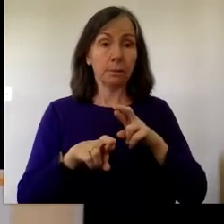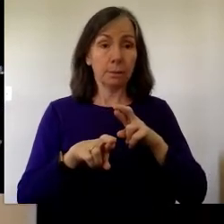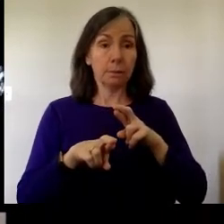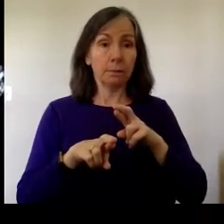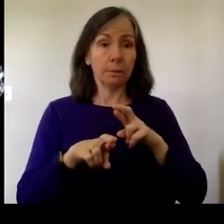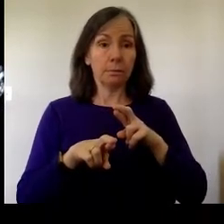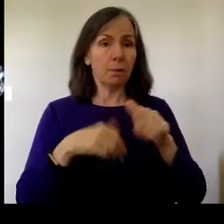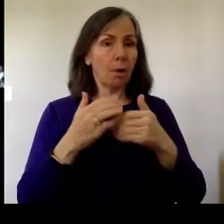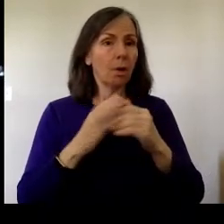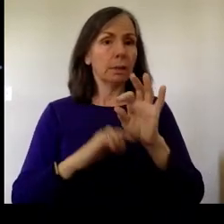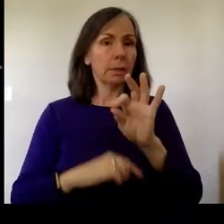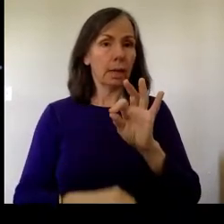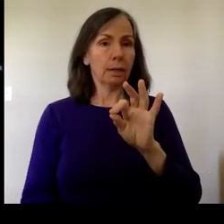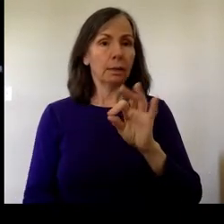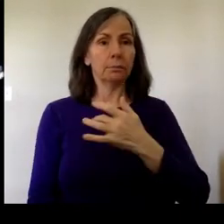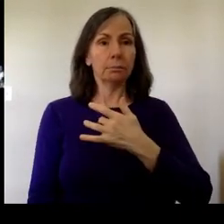9